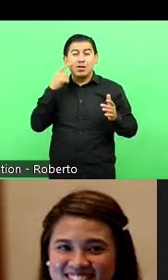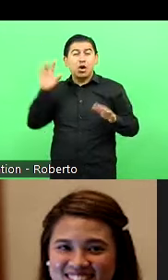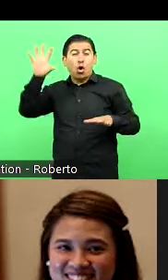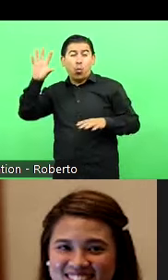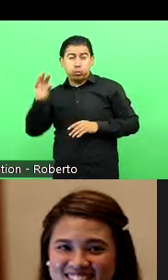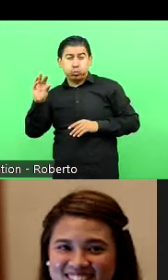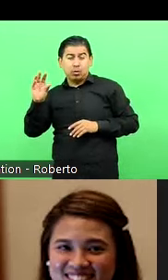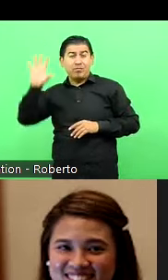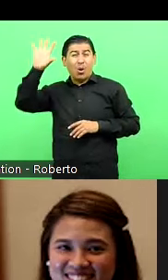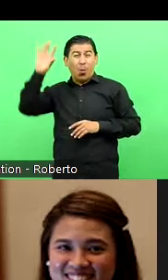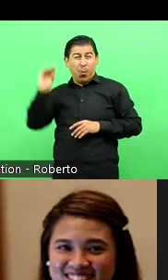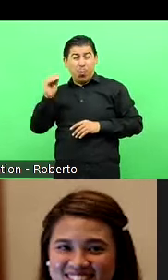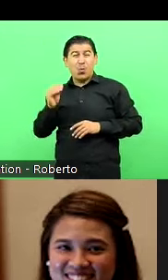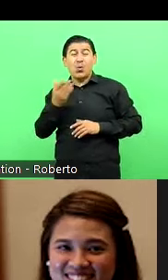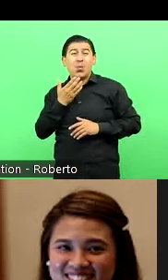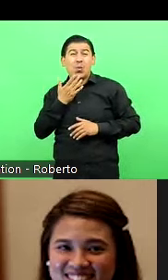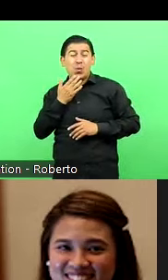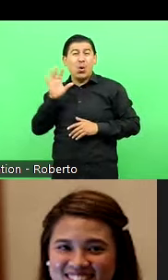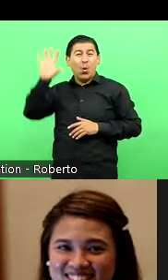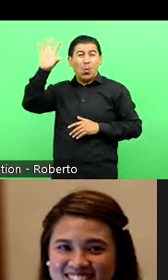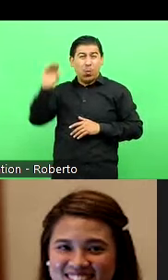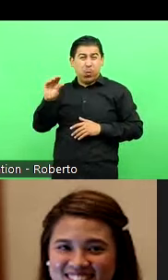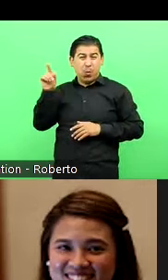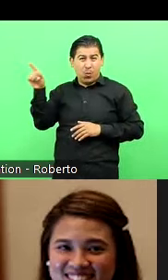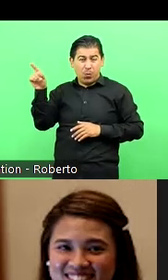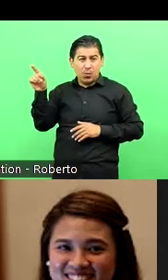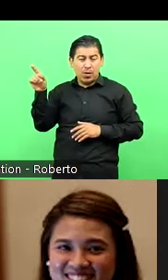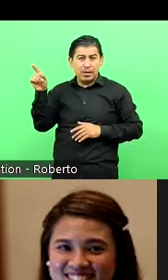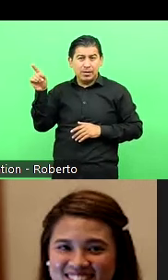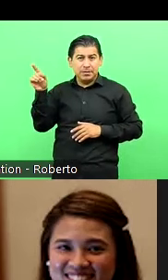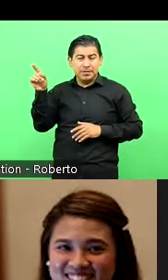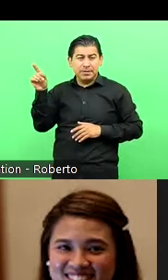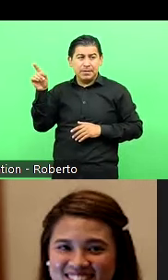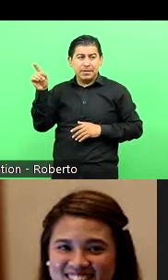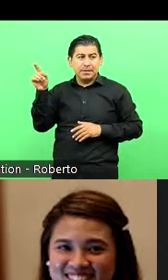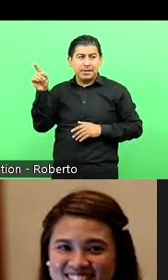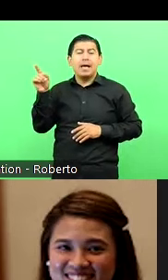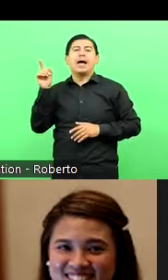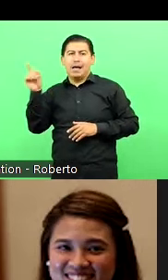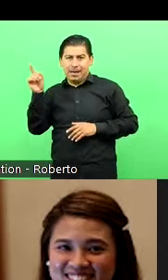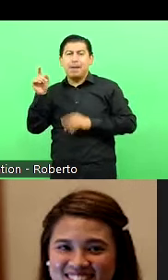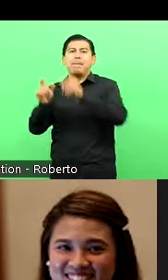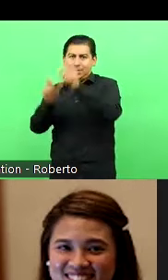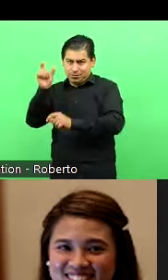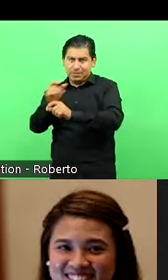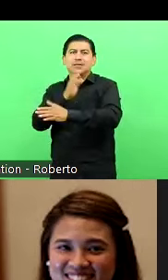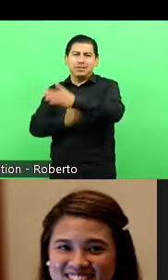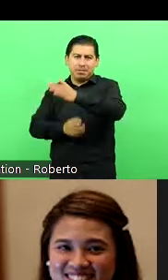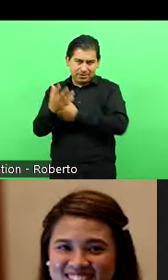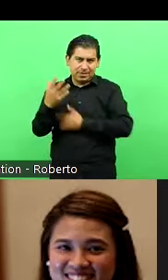higher number of persons with disability in that particular barangay. And if you can